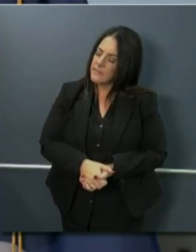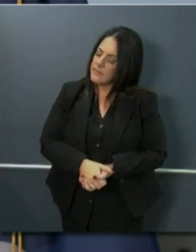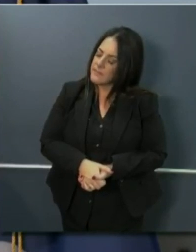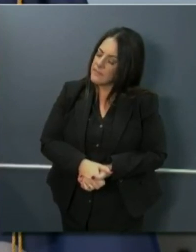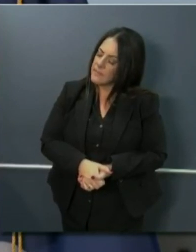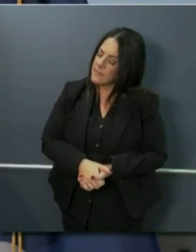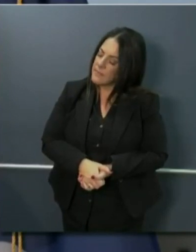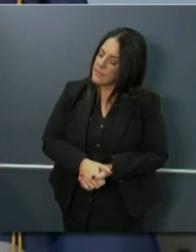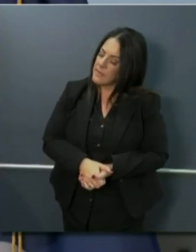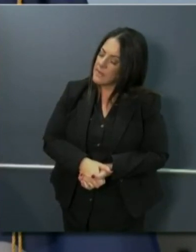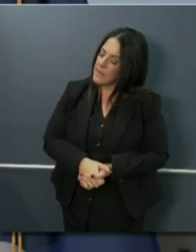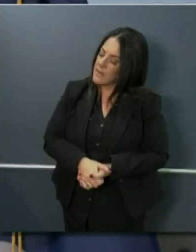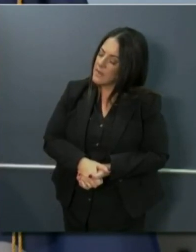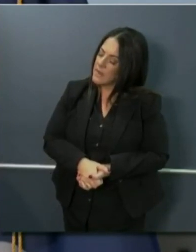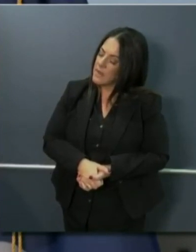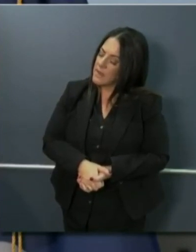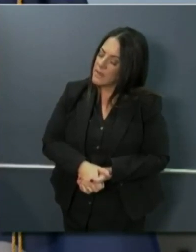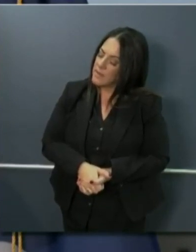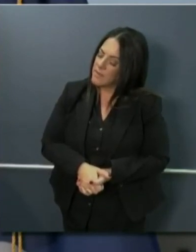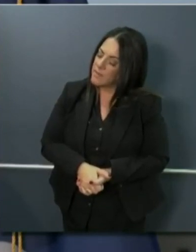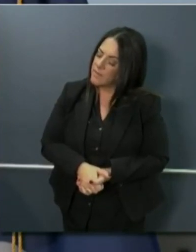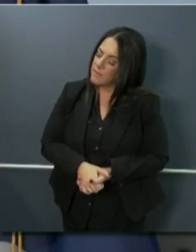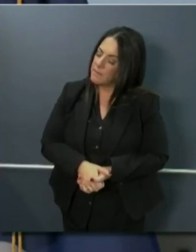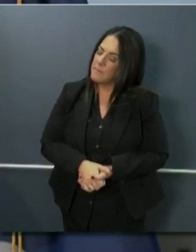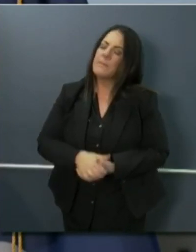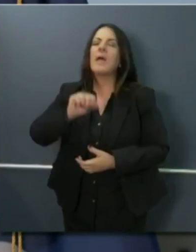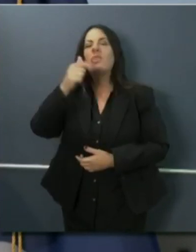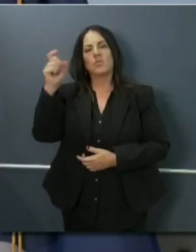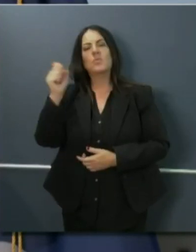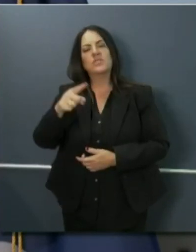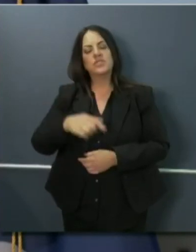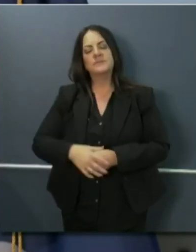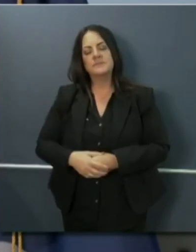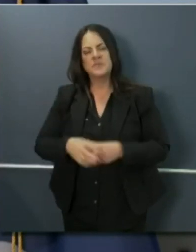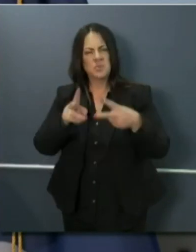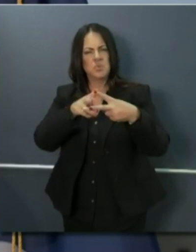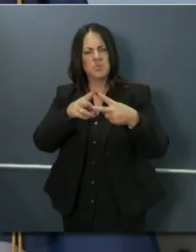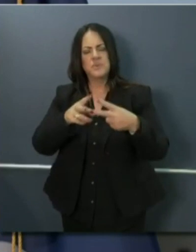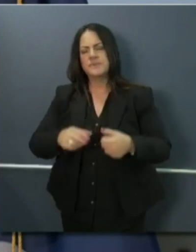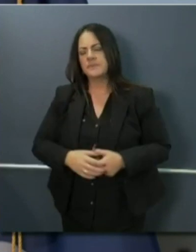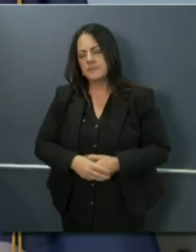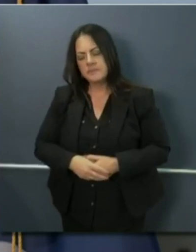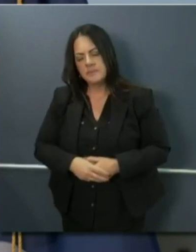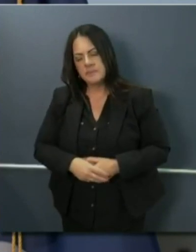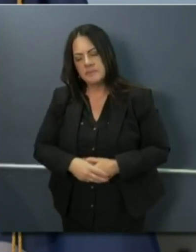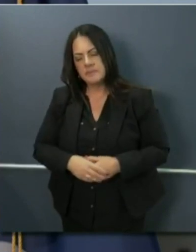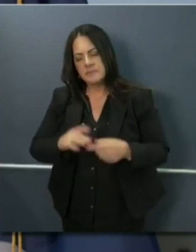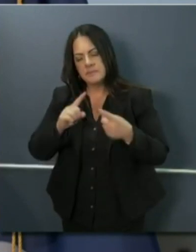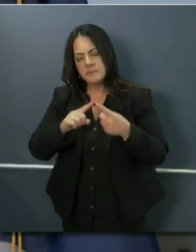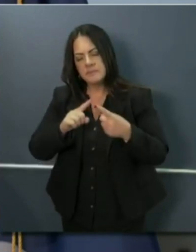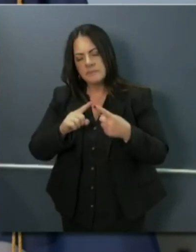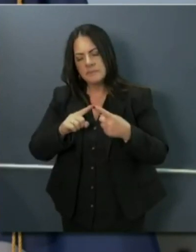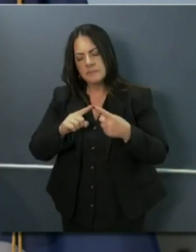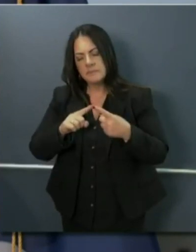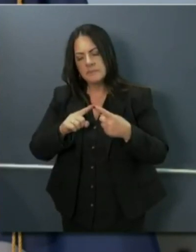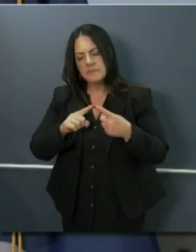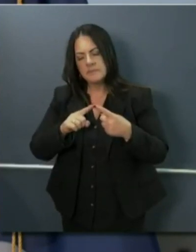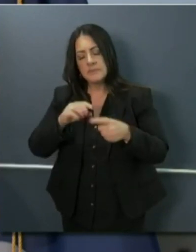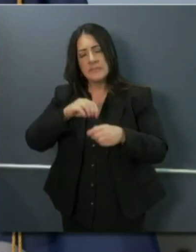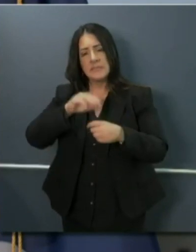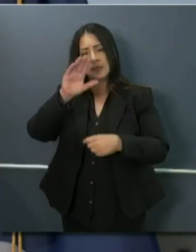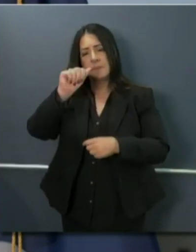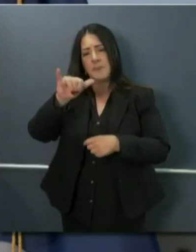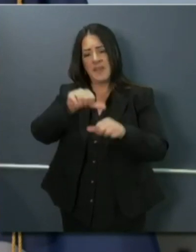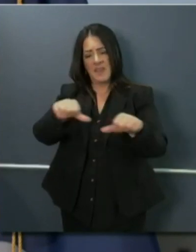Hi, Governor. Thanks for doing this. I've got a two-part question. I hope that's okay. On the first one, we're 2 weeks into the Bay Area's